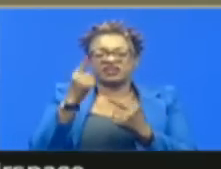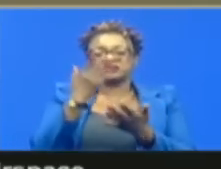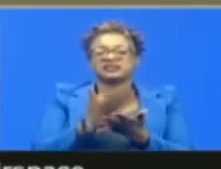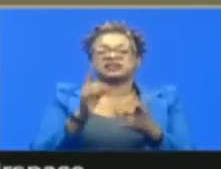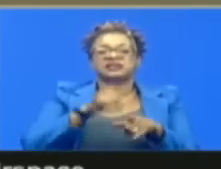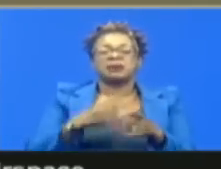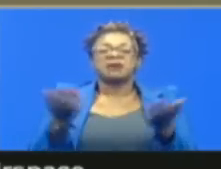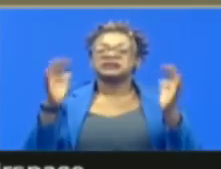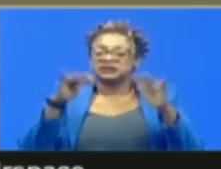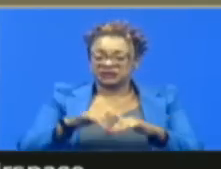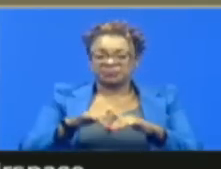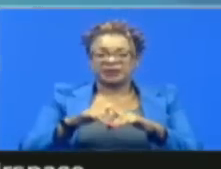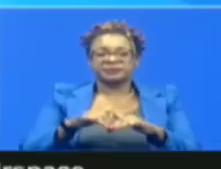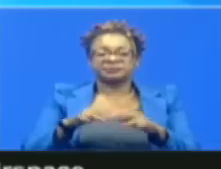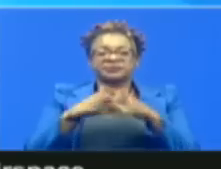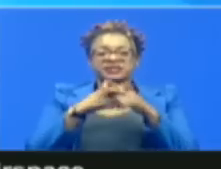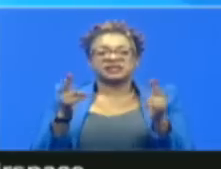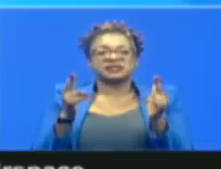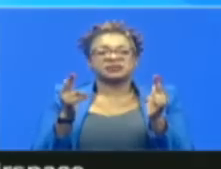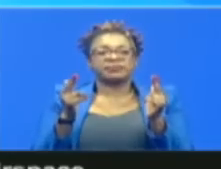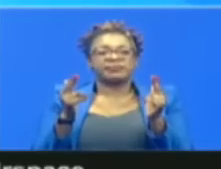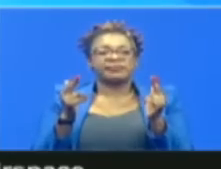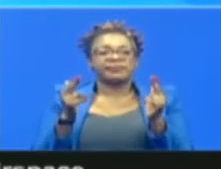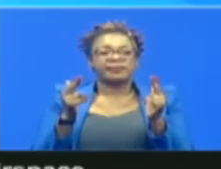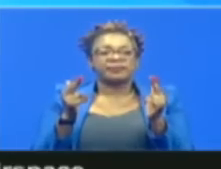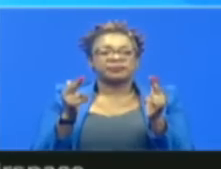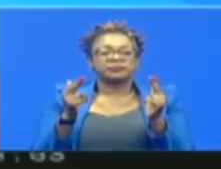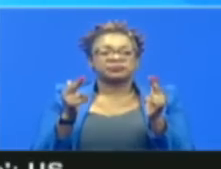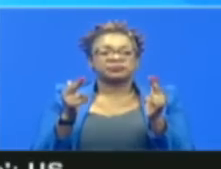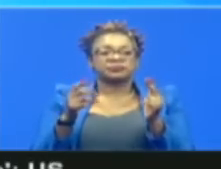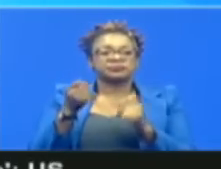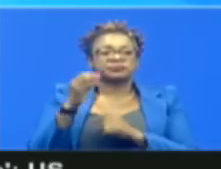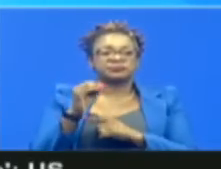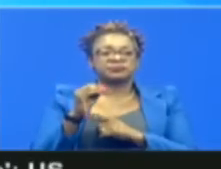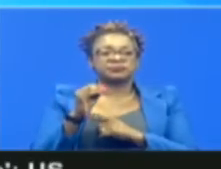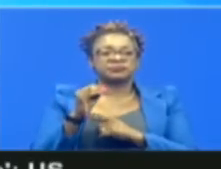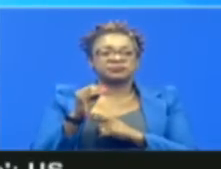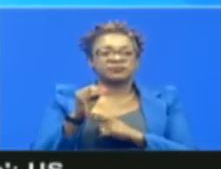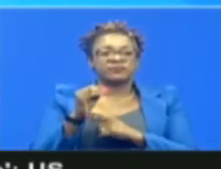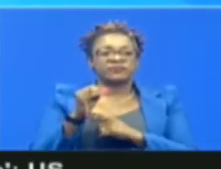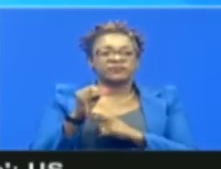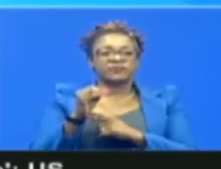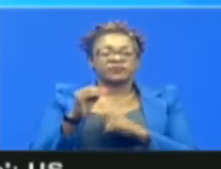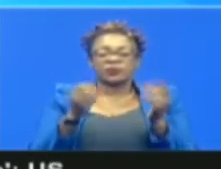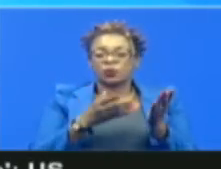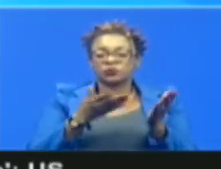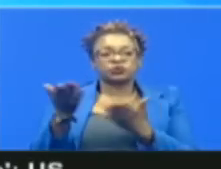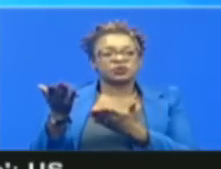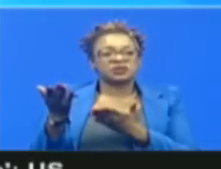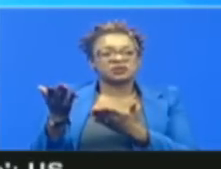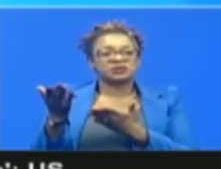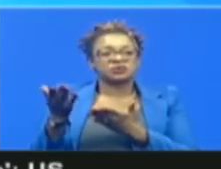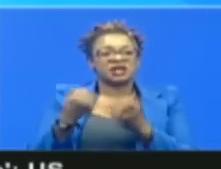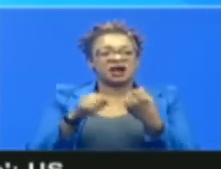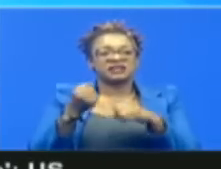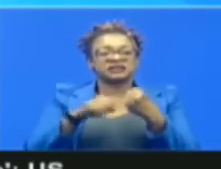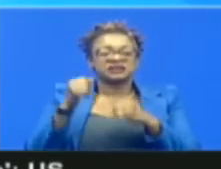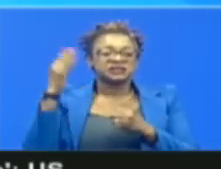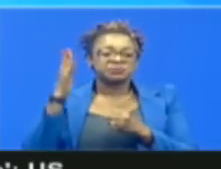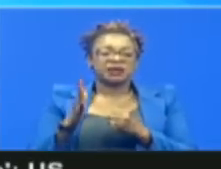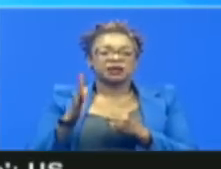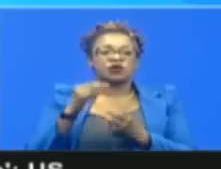assembly resumed its sittings. Castro, so he picked me and took me to the acting speaker's office.